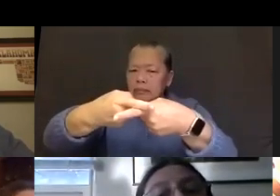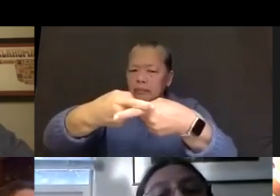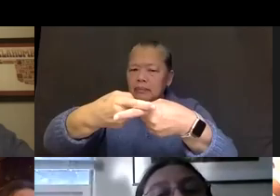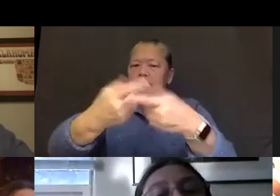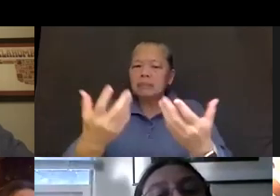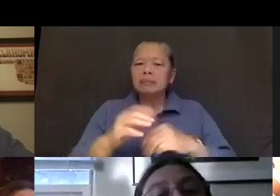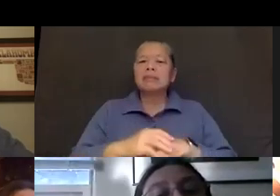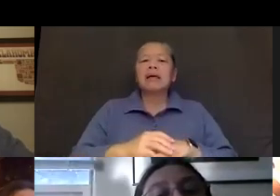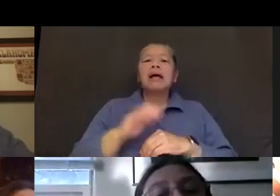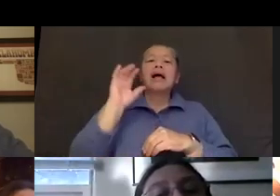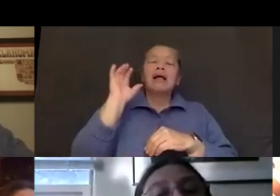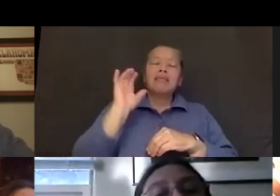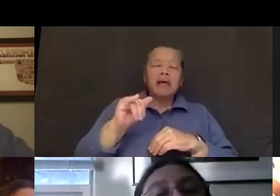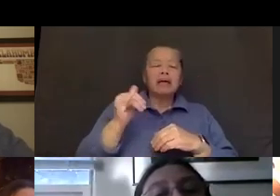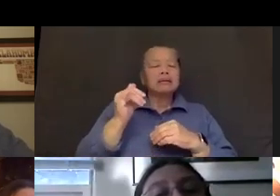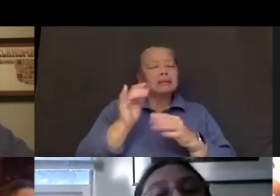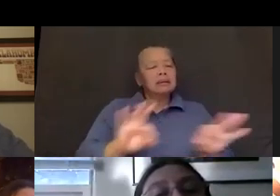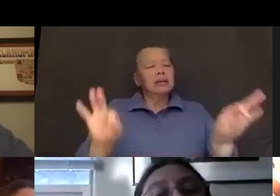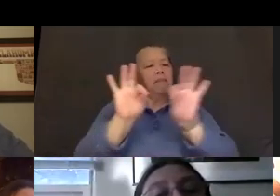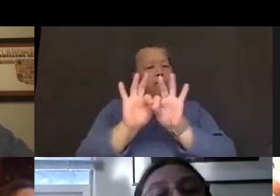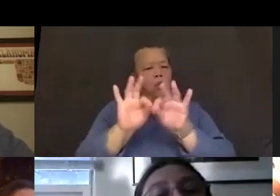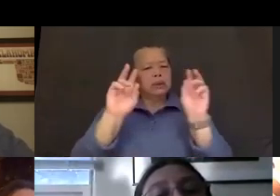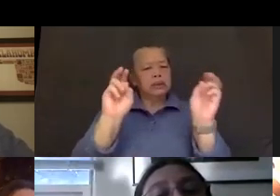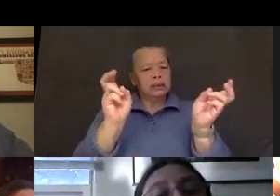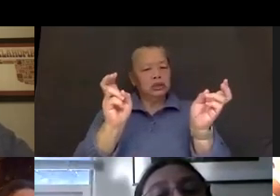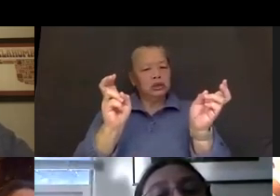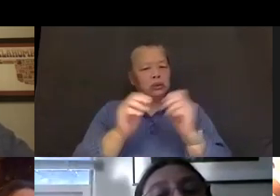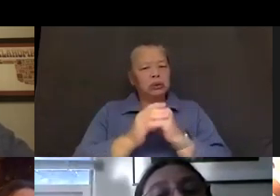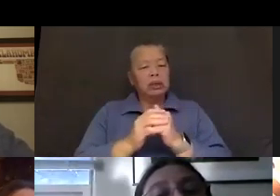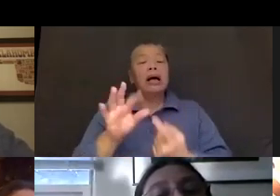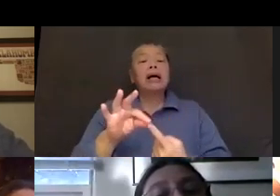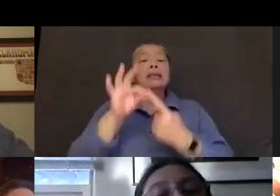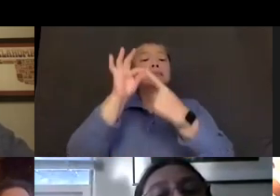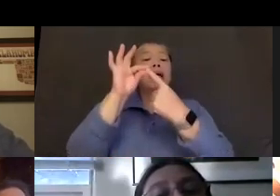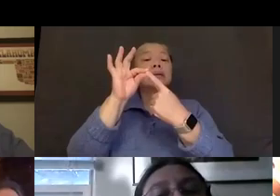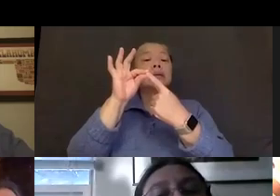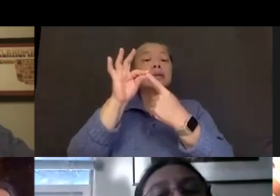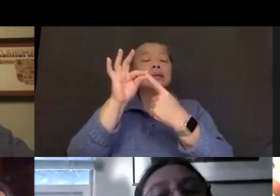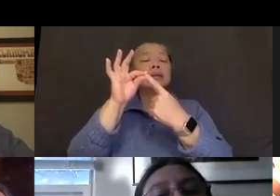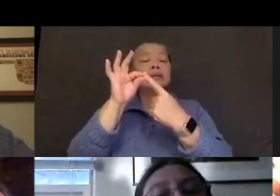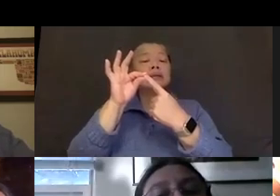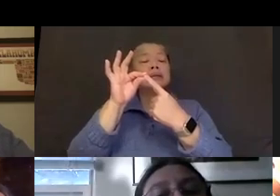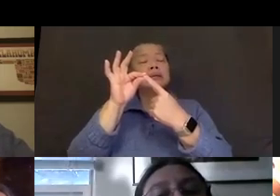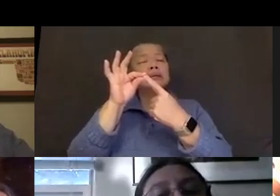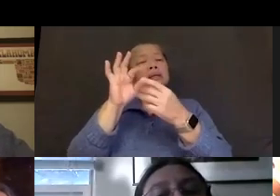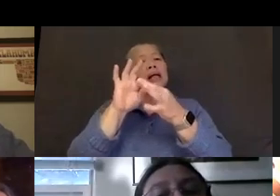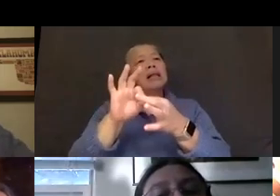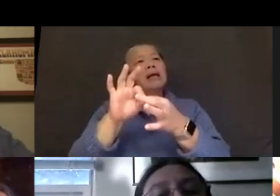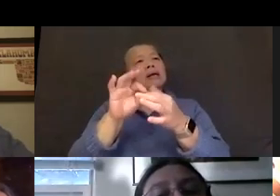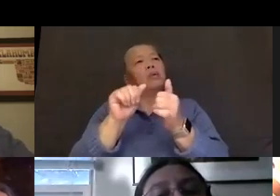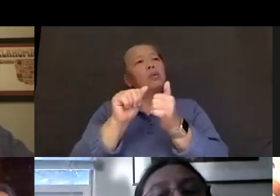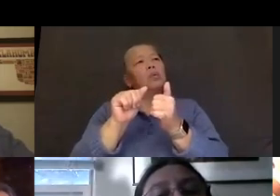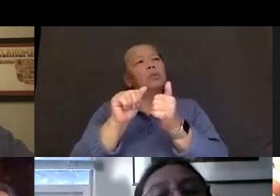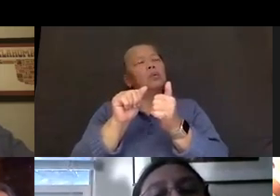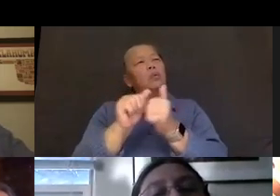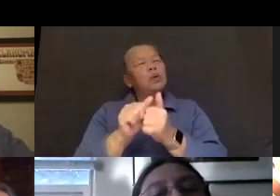That's a rather important issue, especially around what I think a lot of people don't